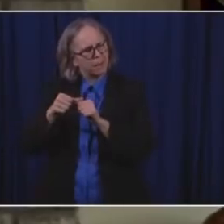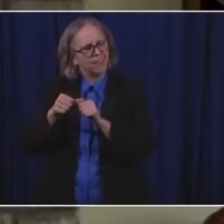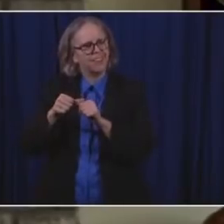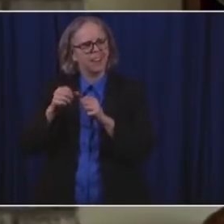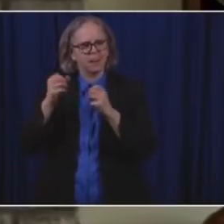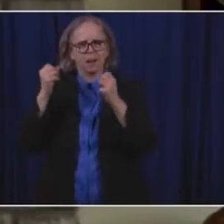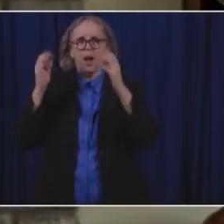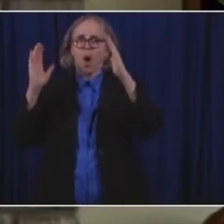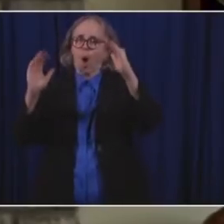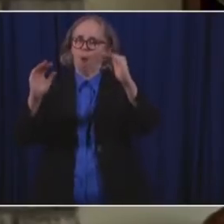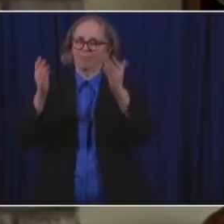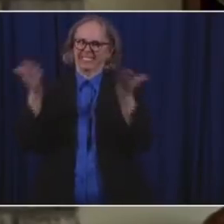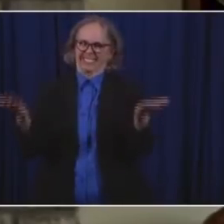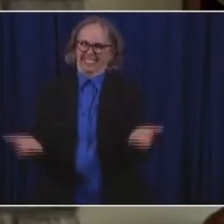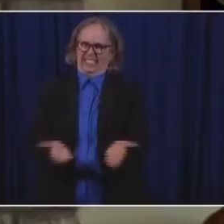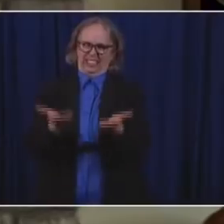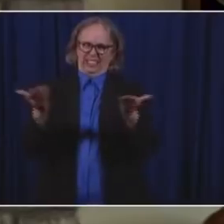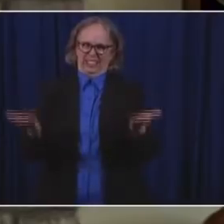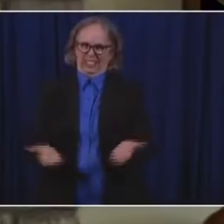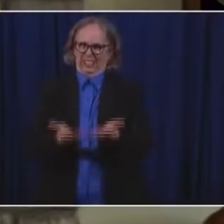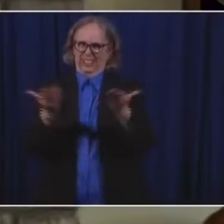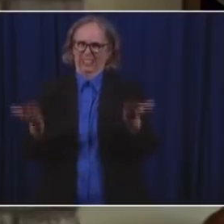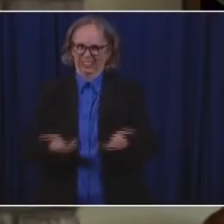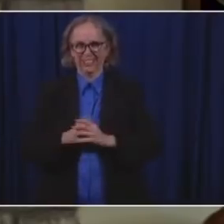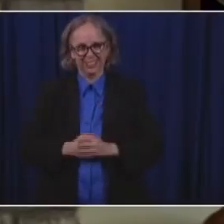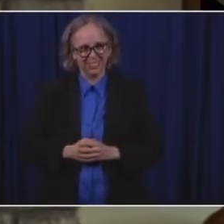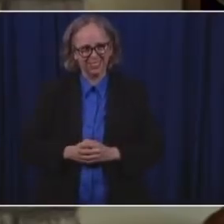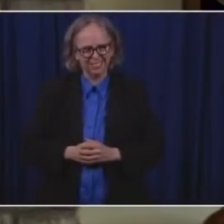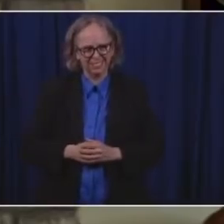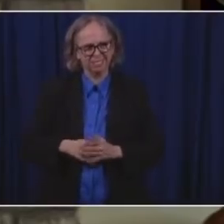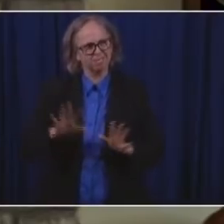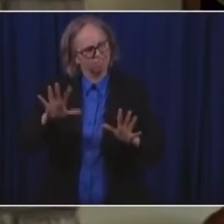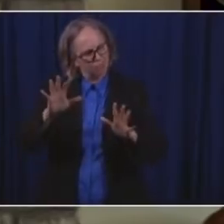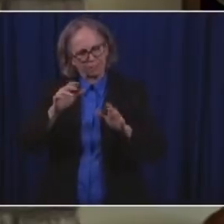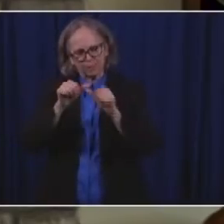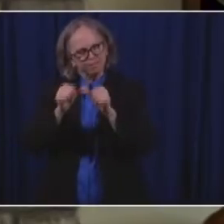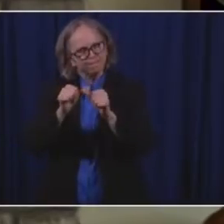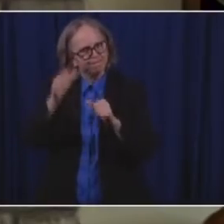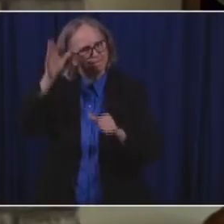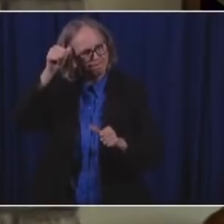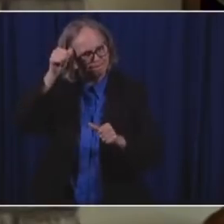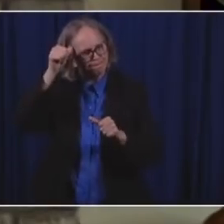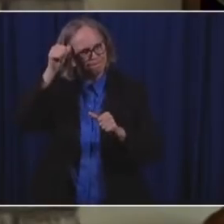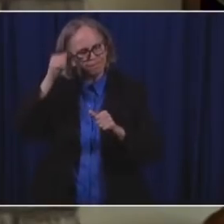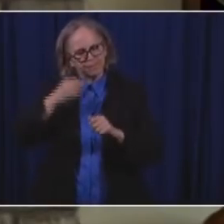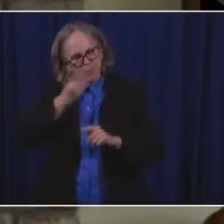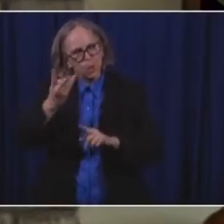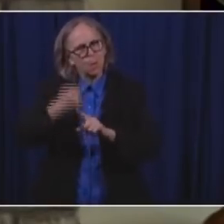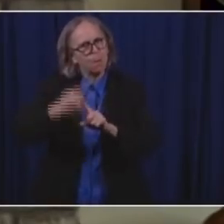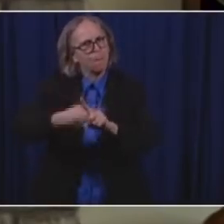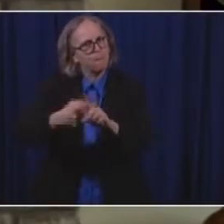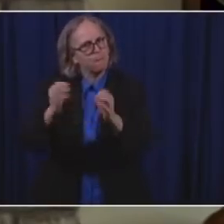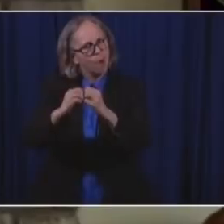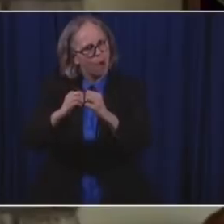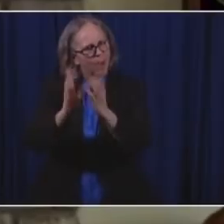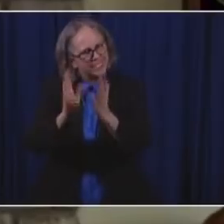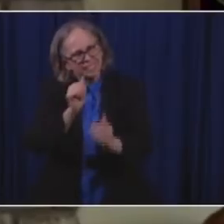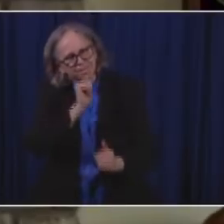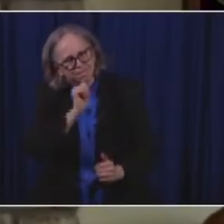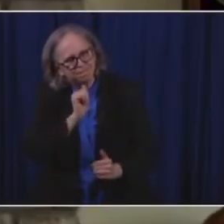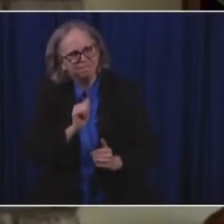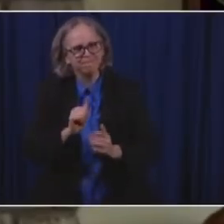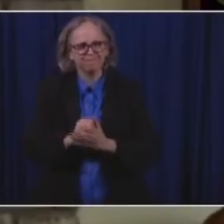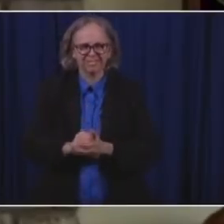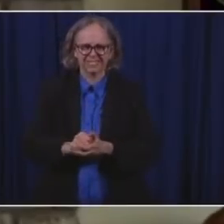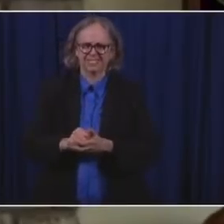It's coming. We just got to stay tough, for the next few months and continue to do what we need to do. Knock this thing